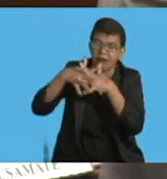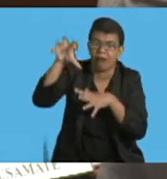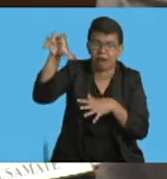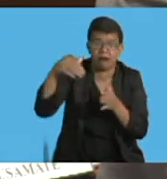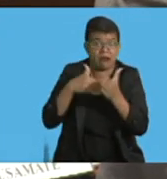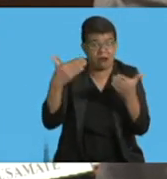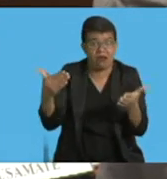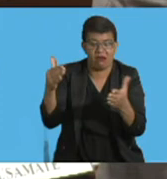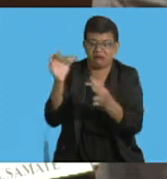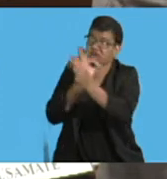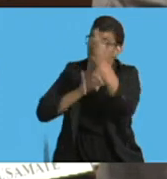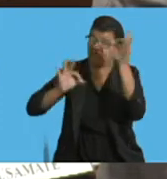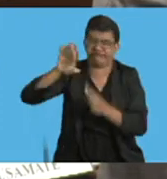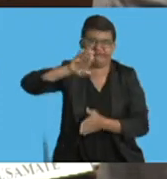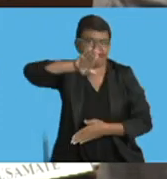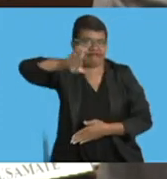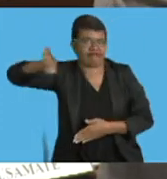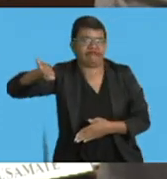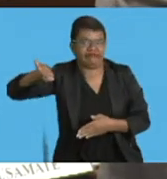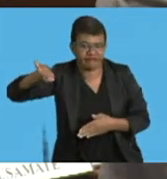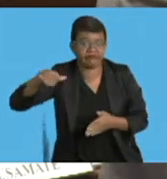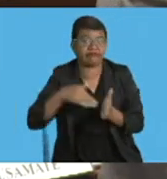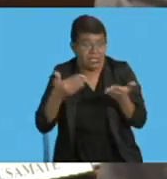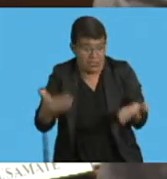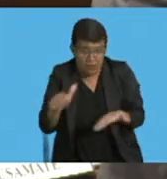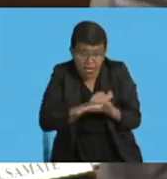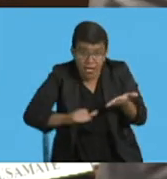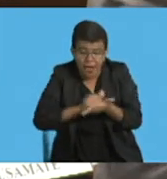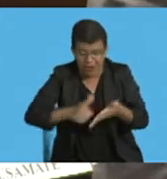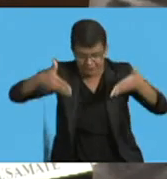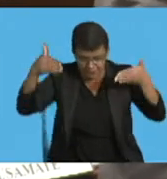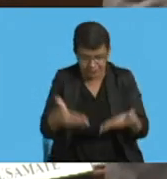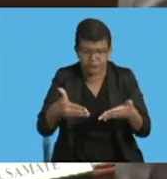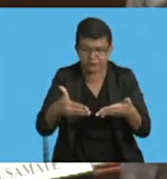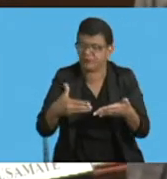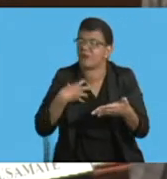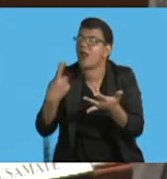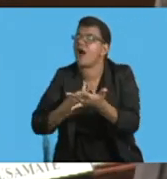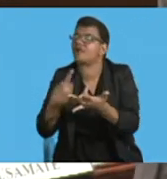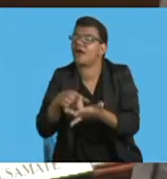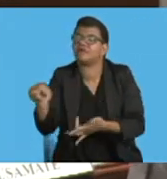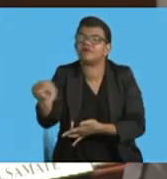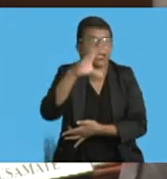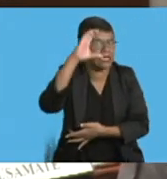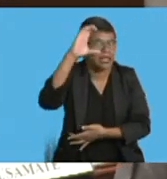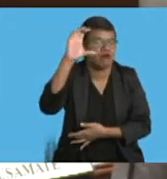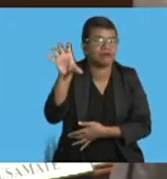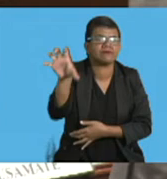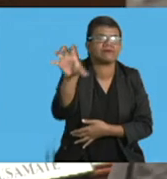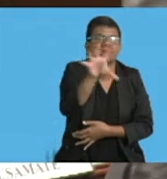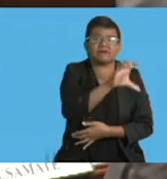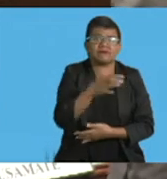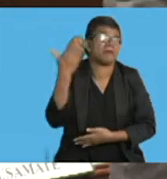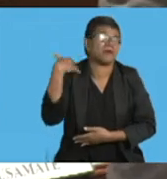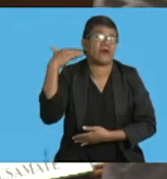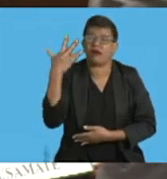total value of Chinese tariffs applied to US goods is $185 billion US. Mr. Speaker, sir,